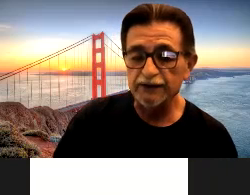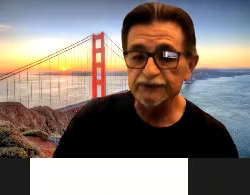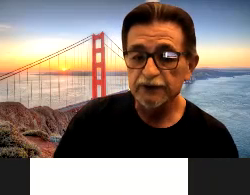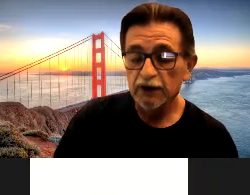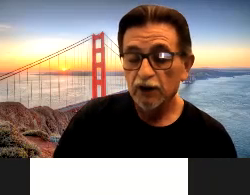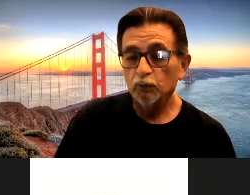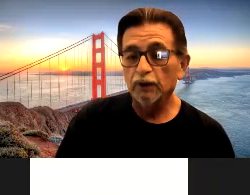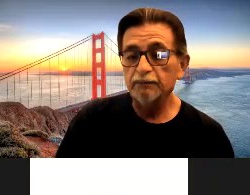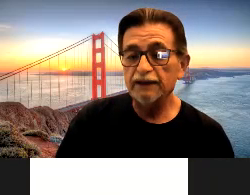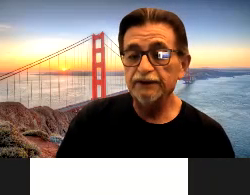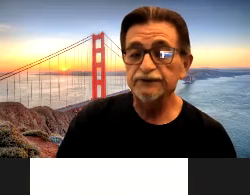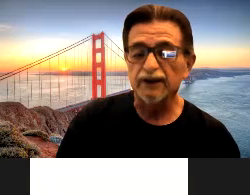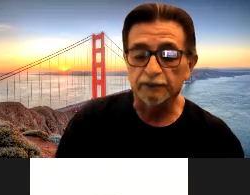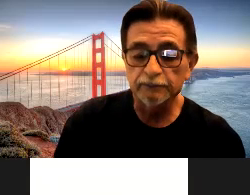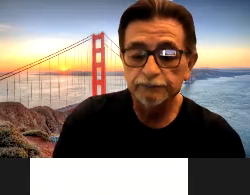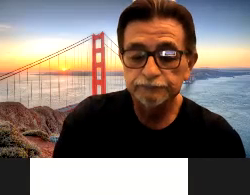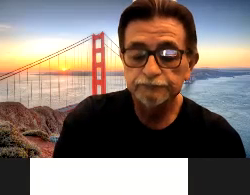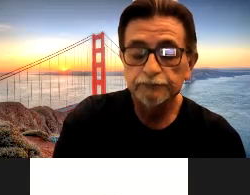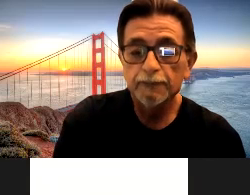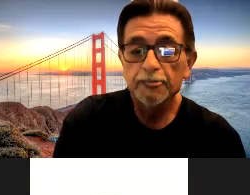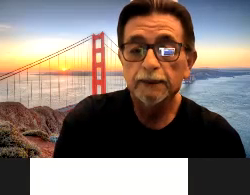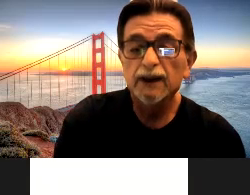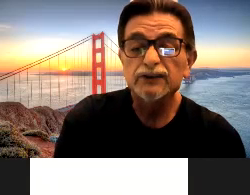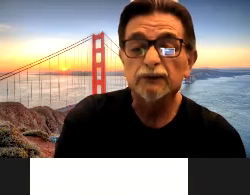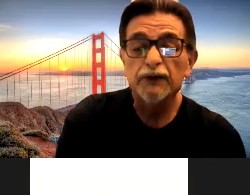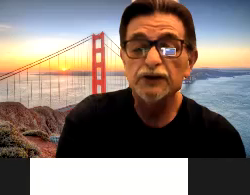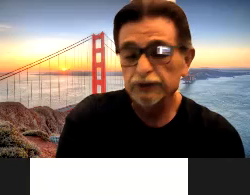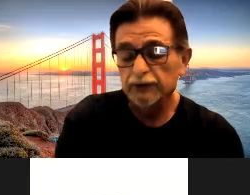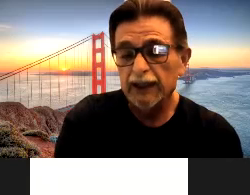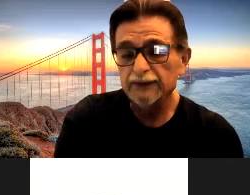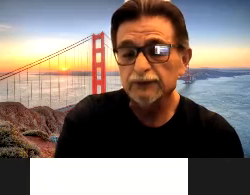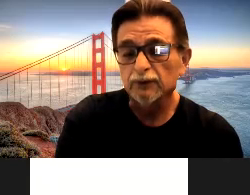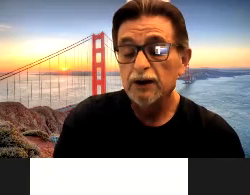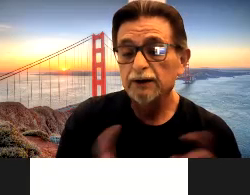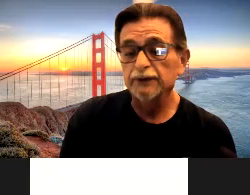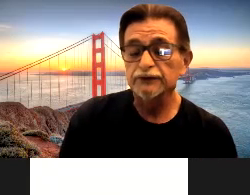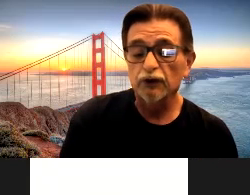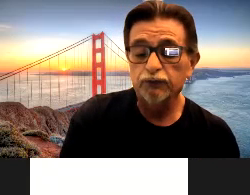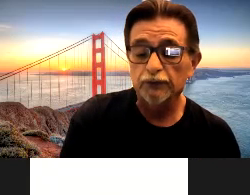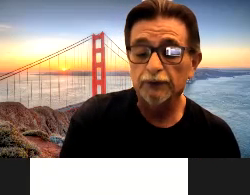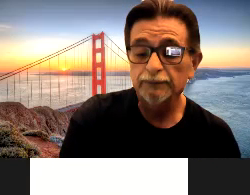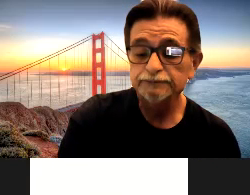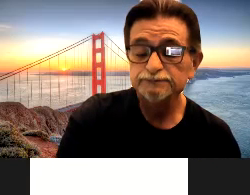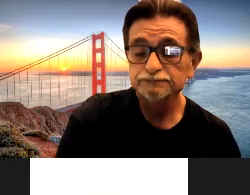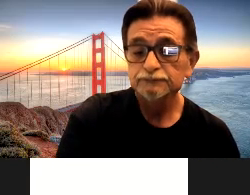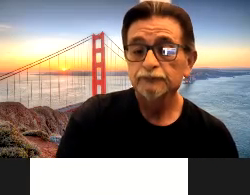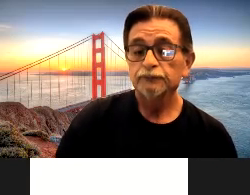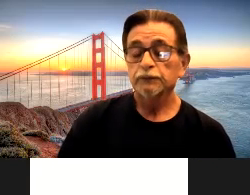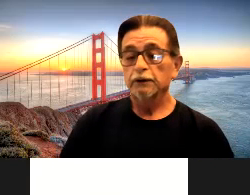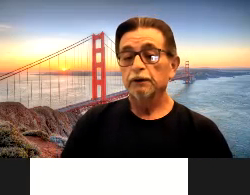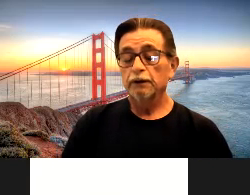this case, one magnesium is sufficient to cancel the sulfur,